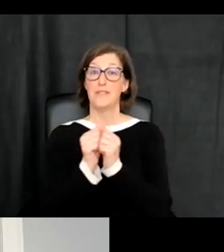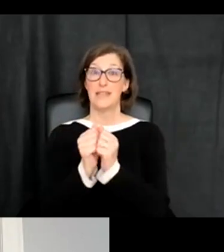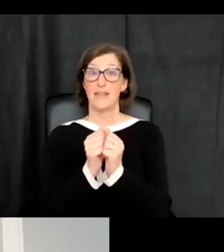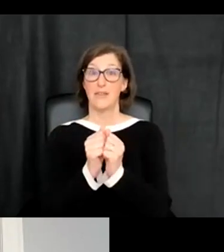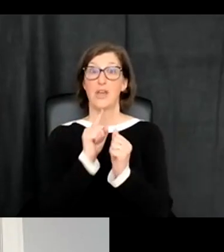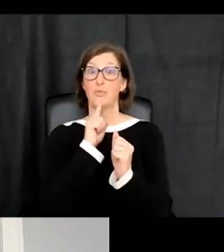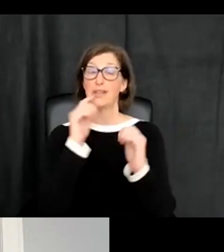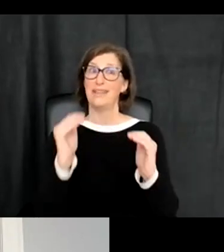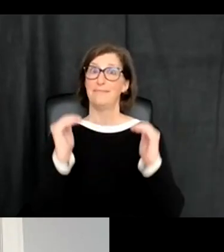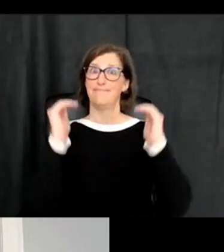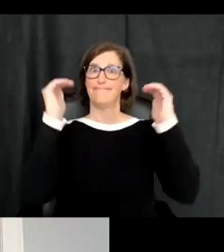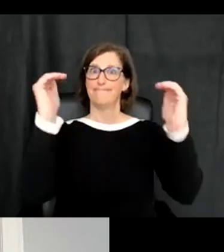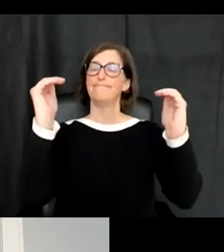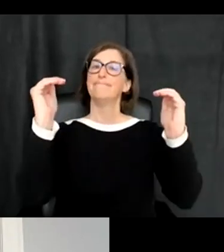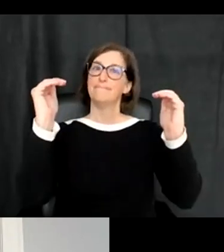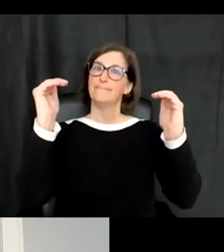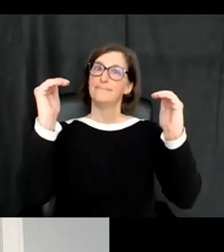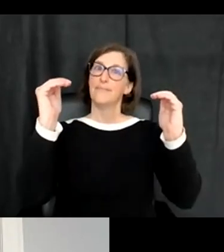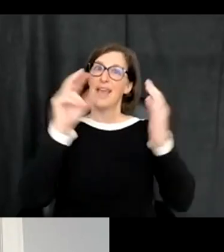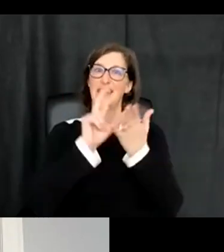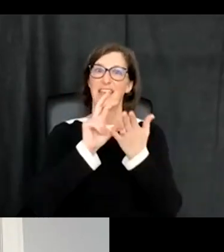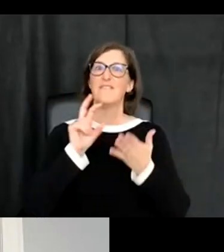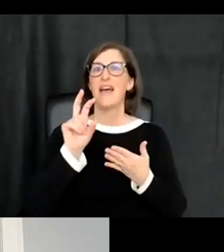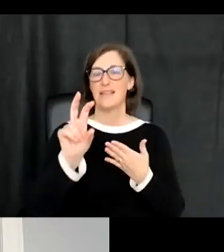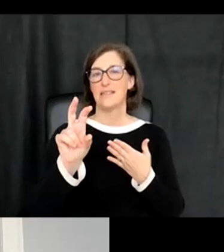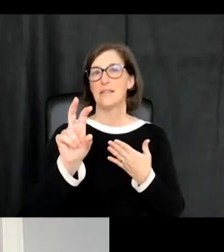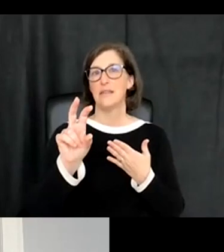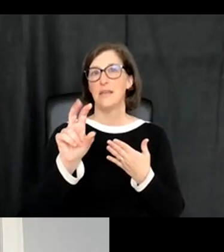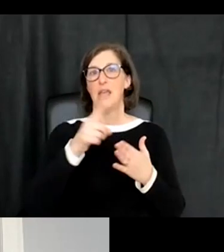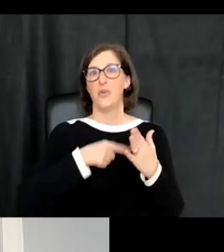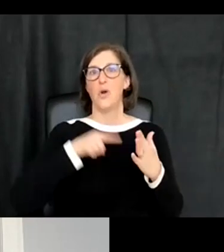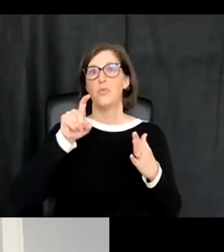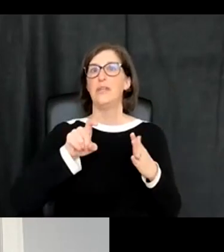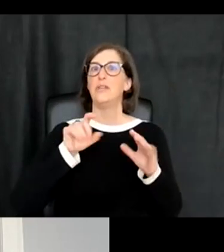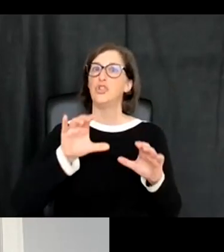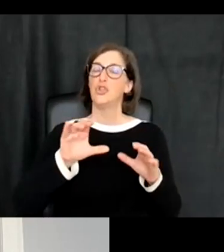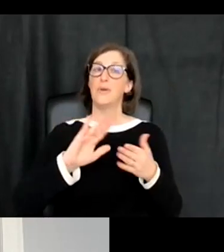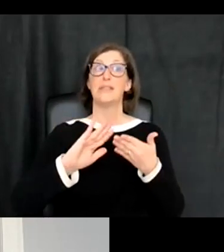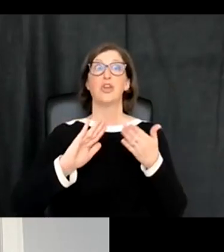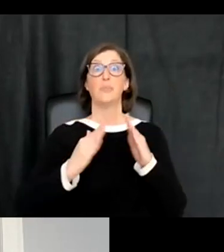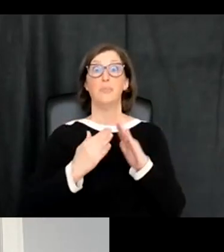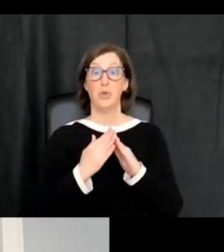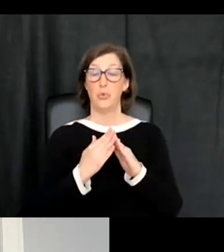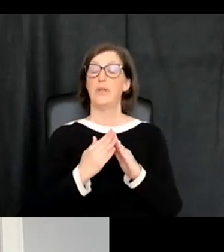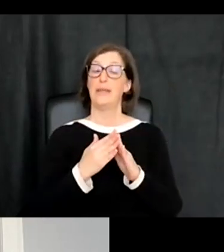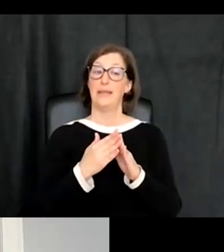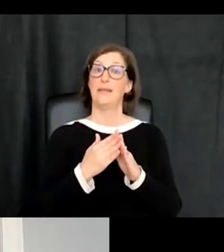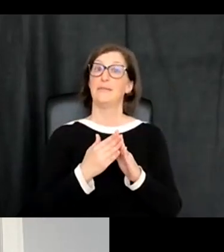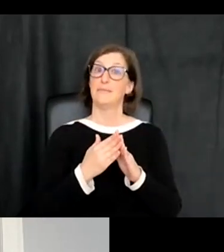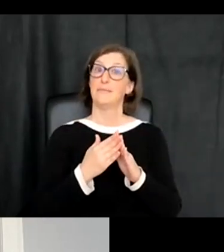elevate and invest in what we need to do as a community-based cadre because of